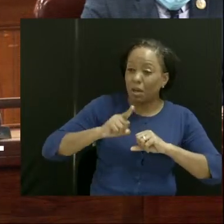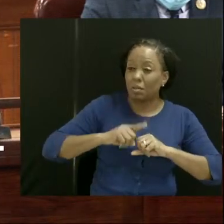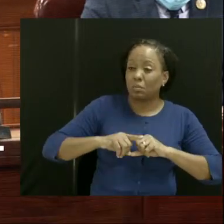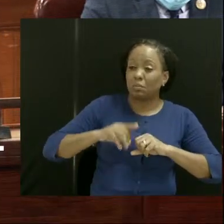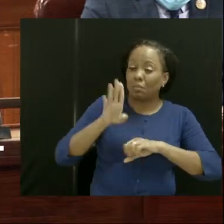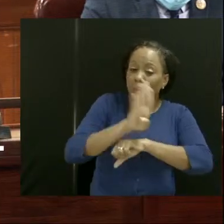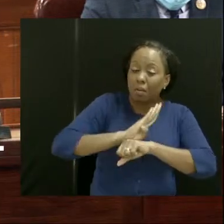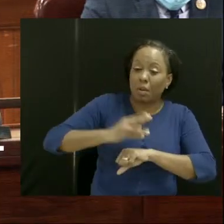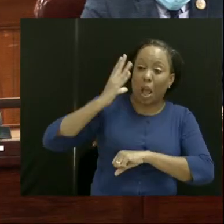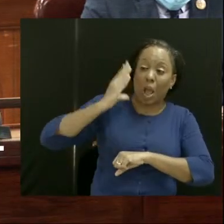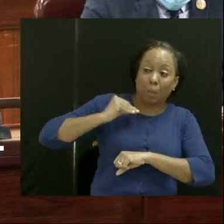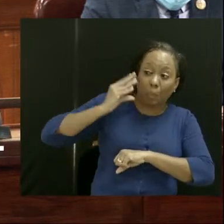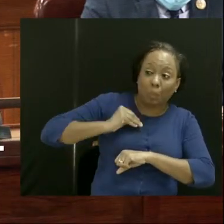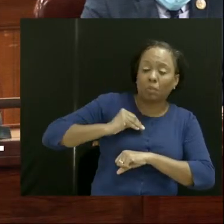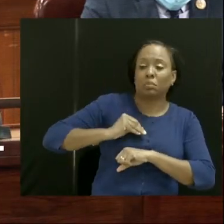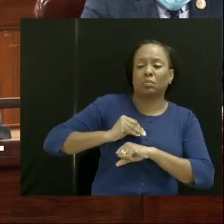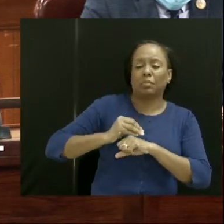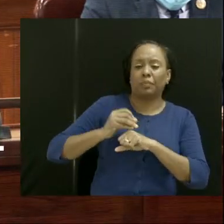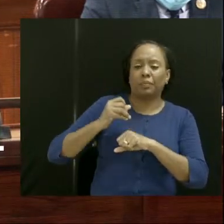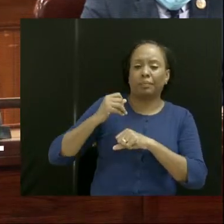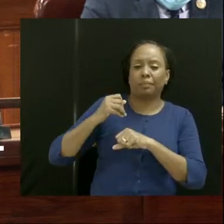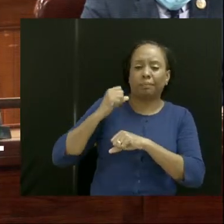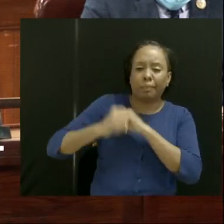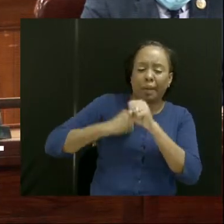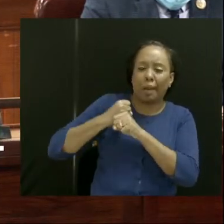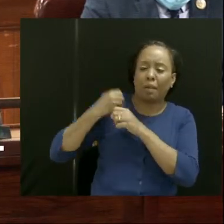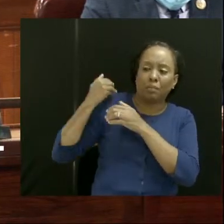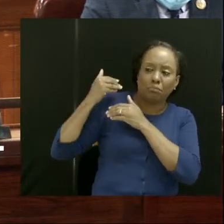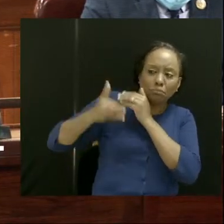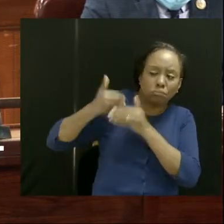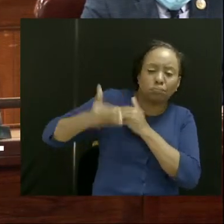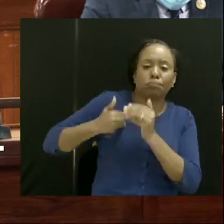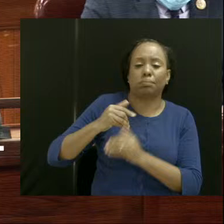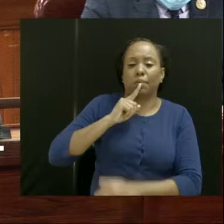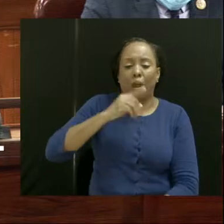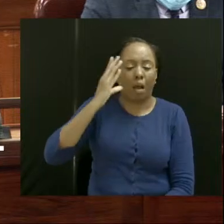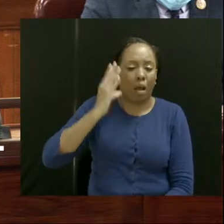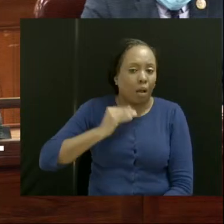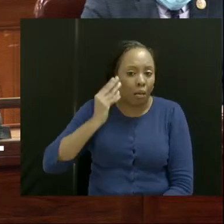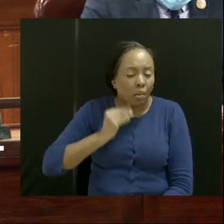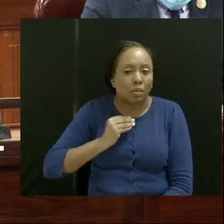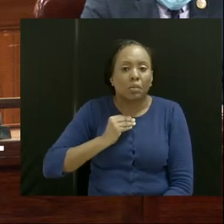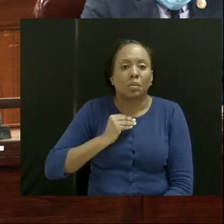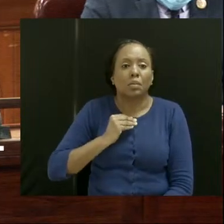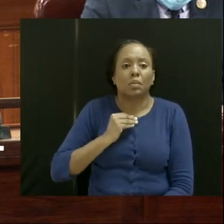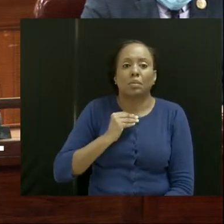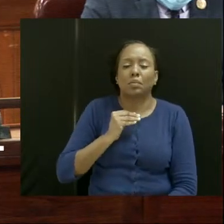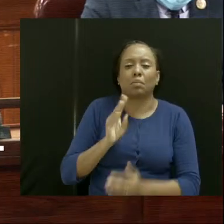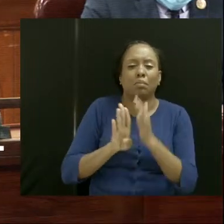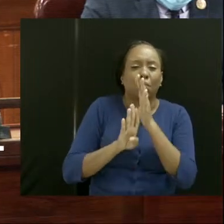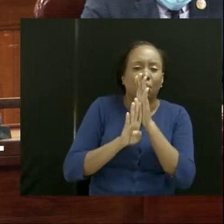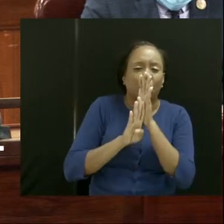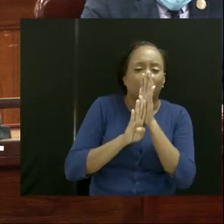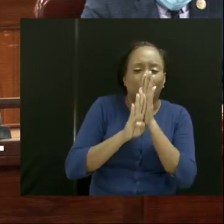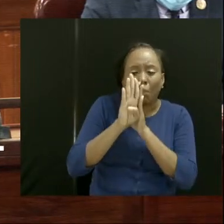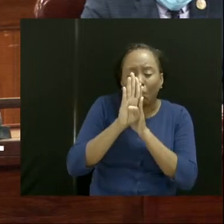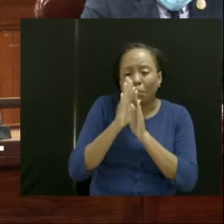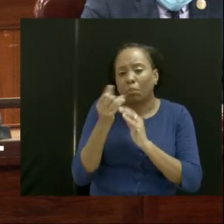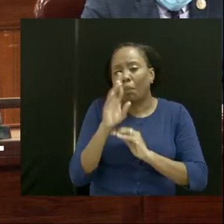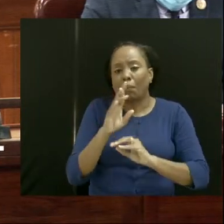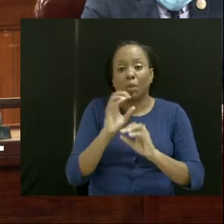been experiencing a circumstance of very low growth or no